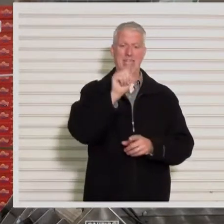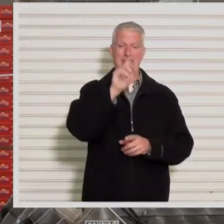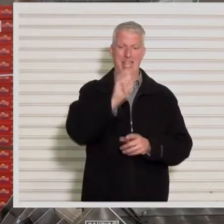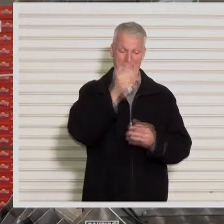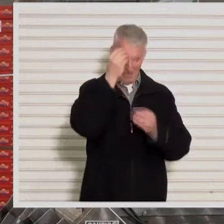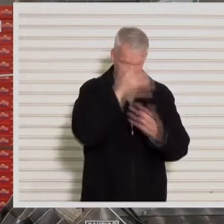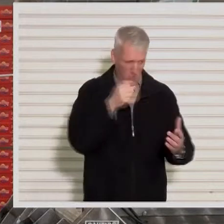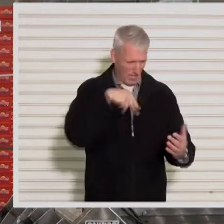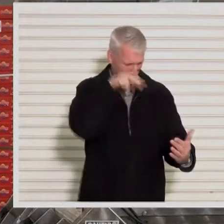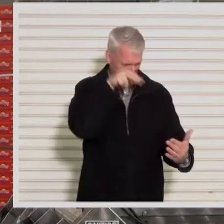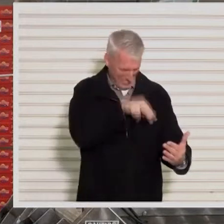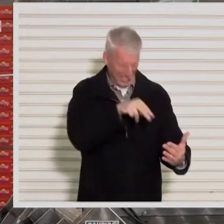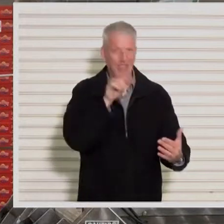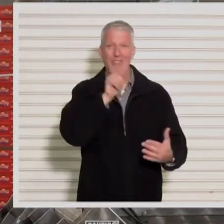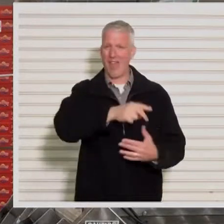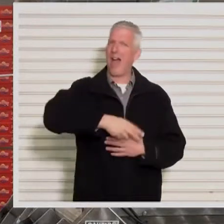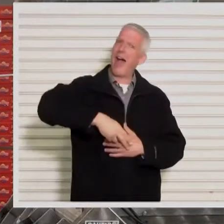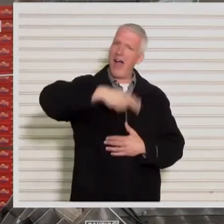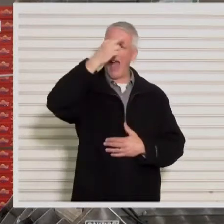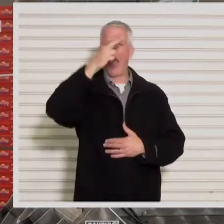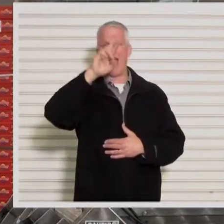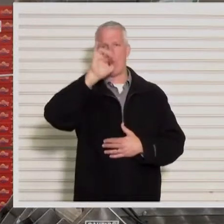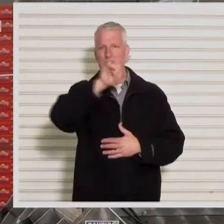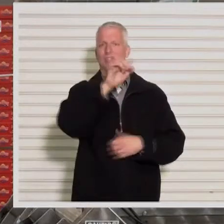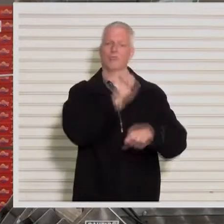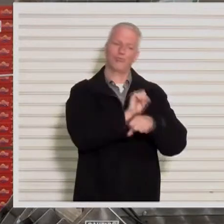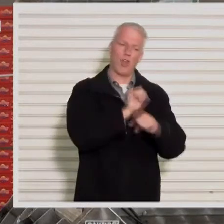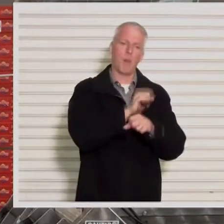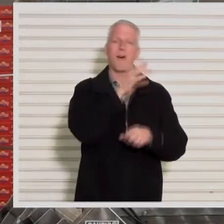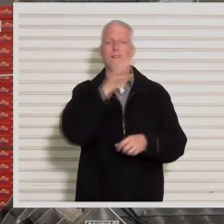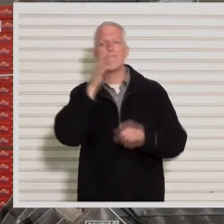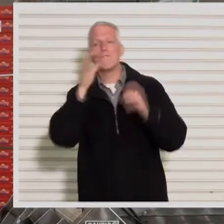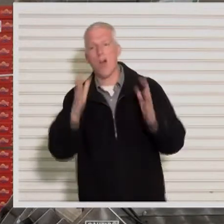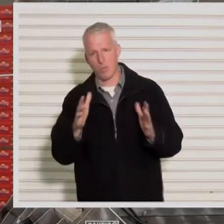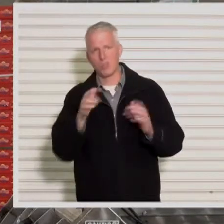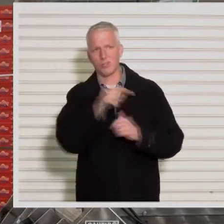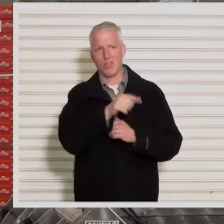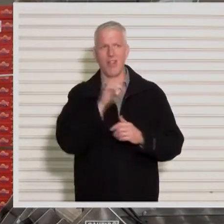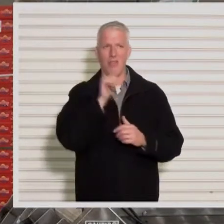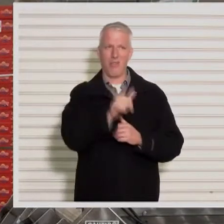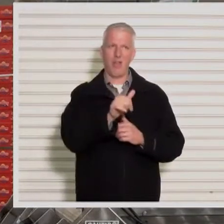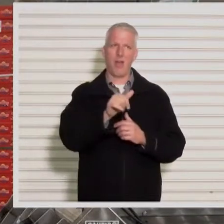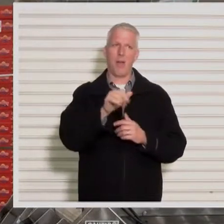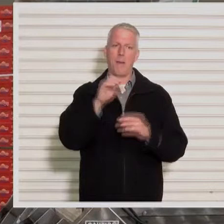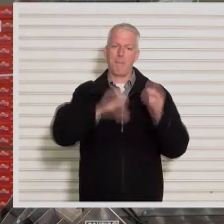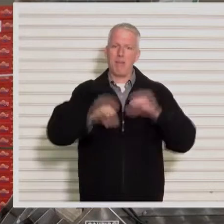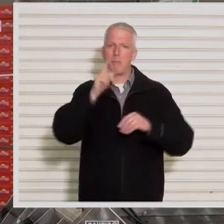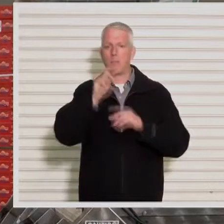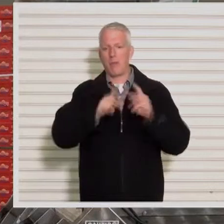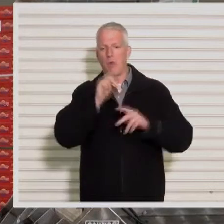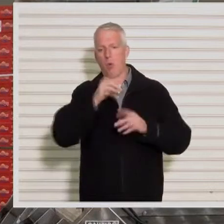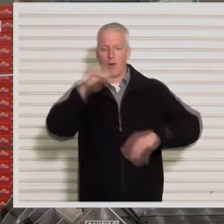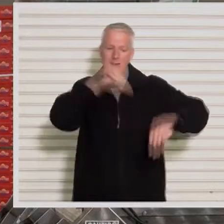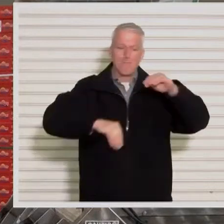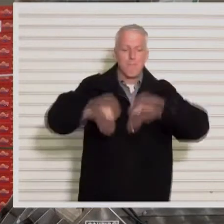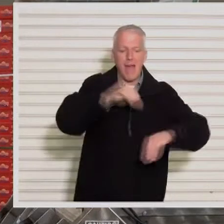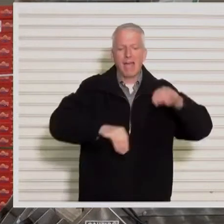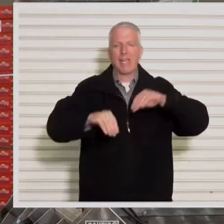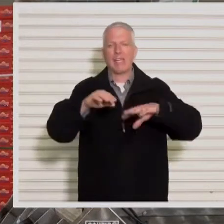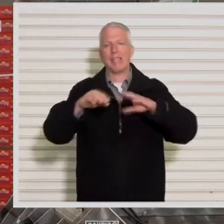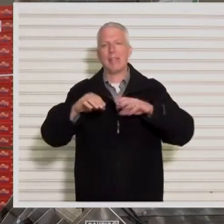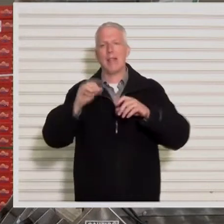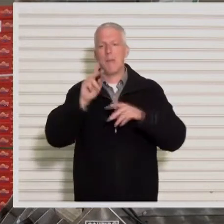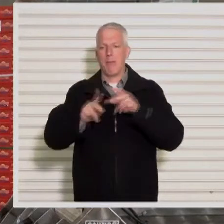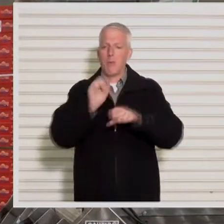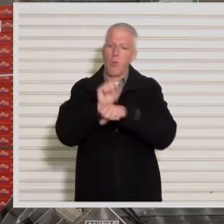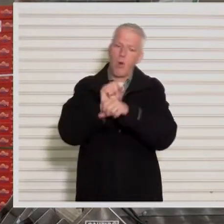in particular the high-risk essential job workers, the farm workers, the produce packing, the meat packing, the grocery